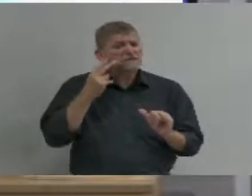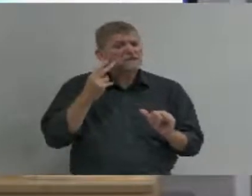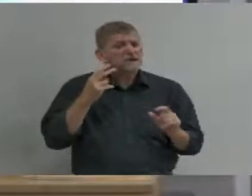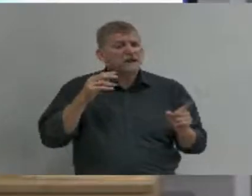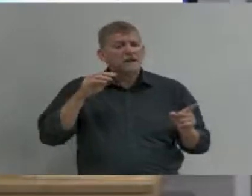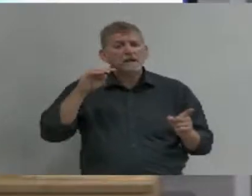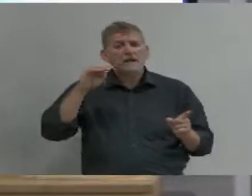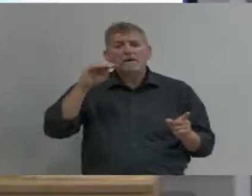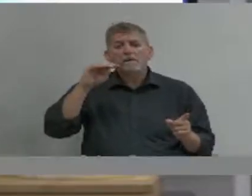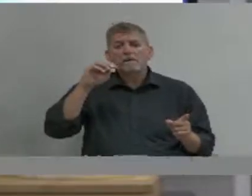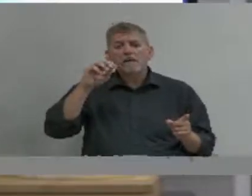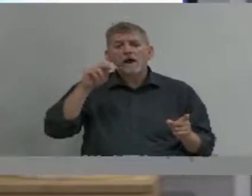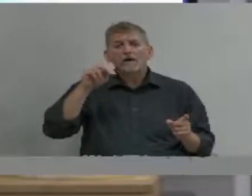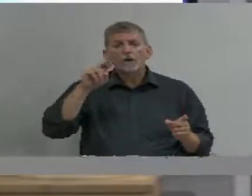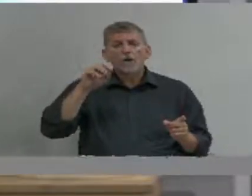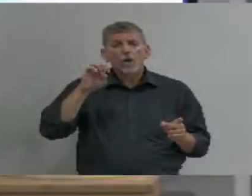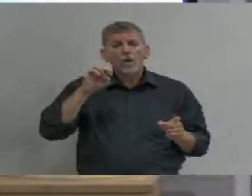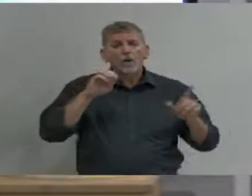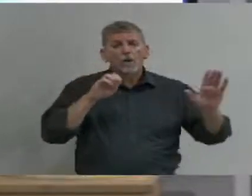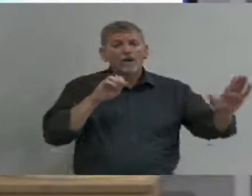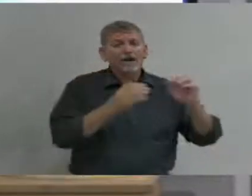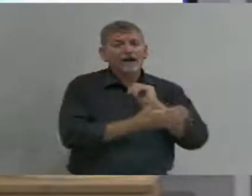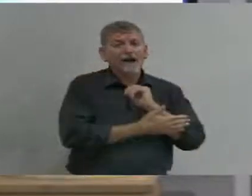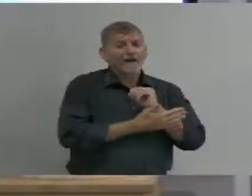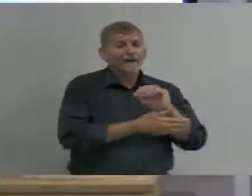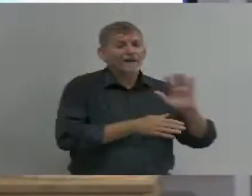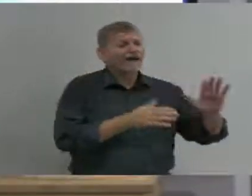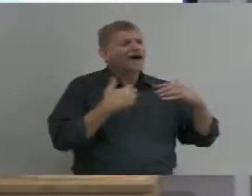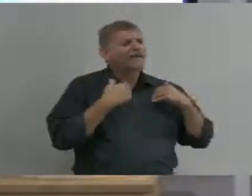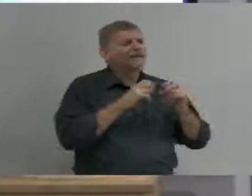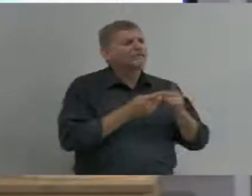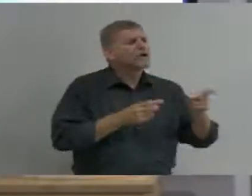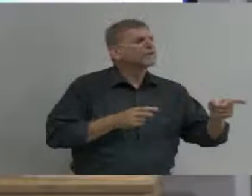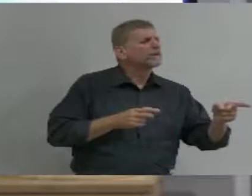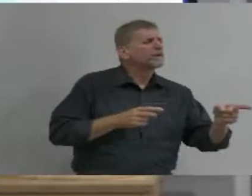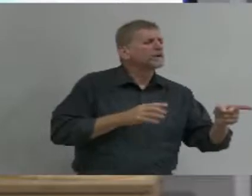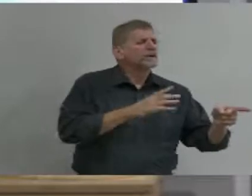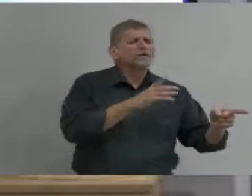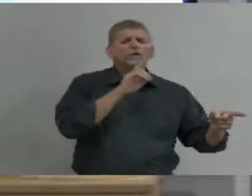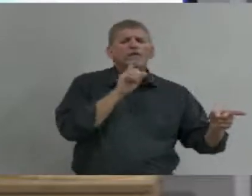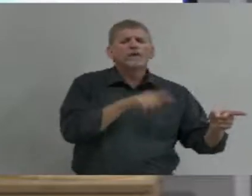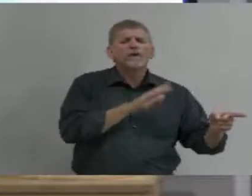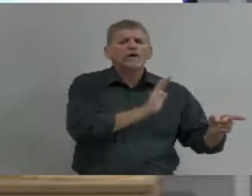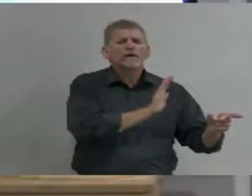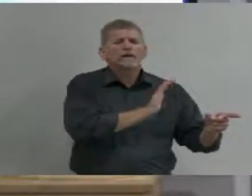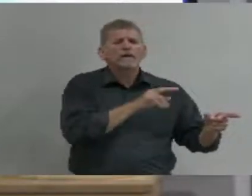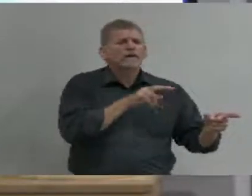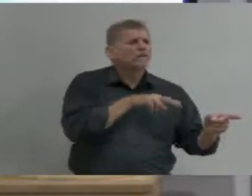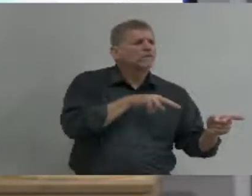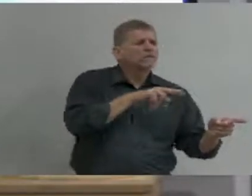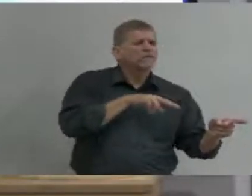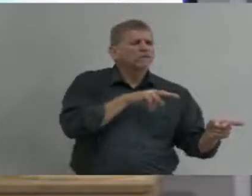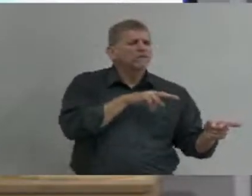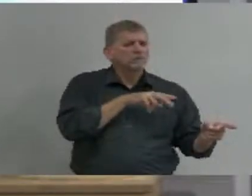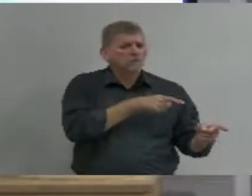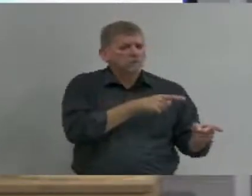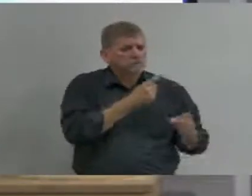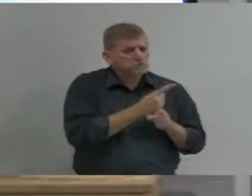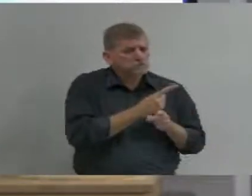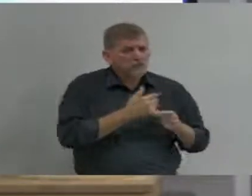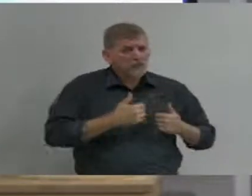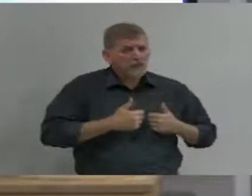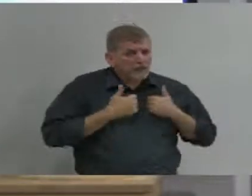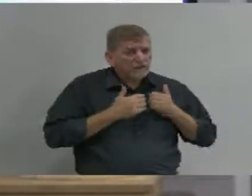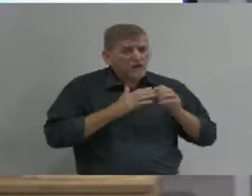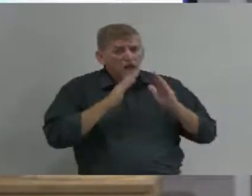health department has issued directives towards the Greek and cooperative living houses on campuses?